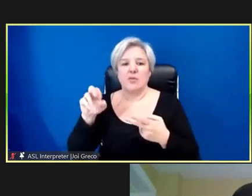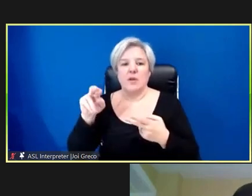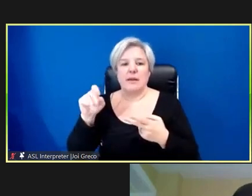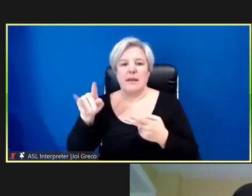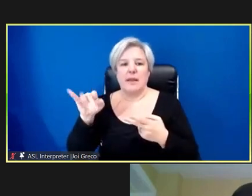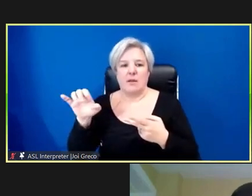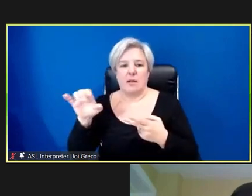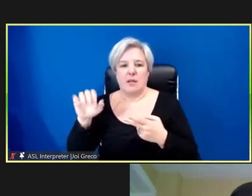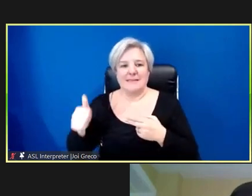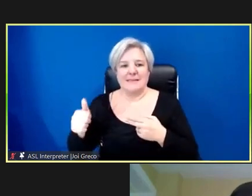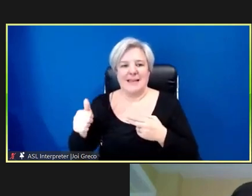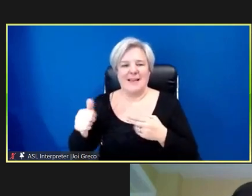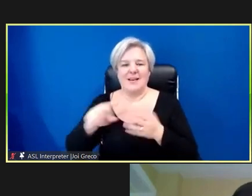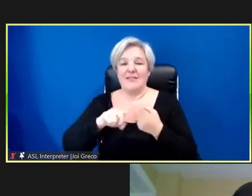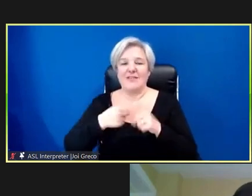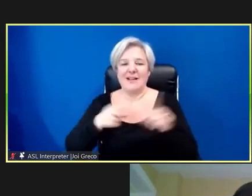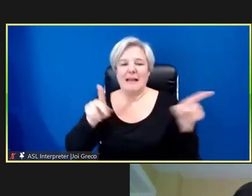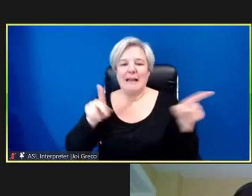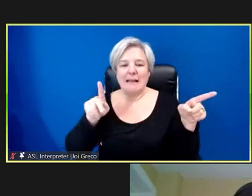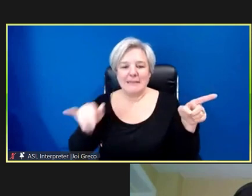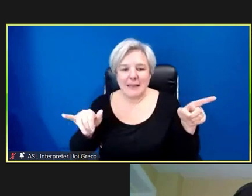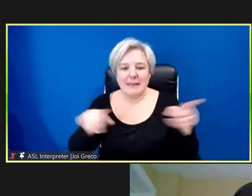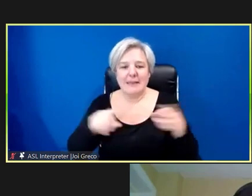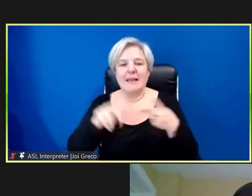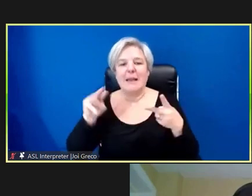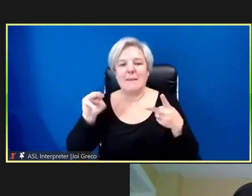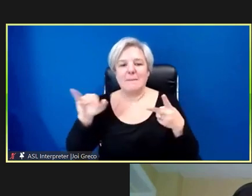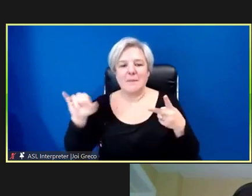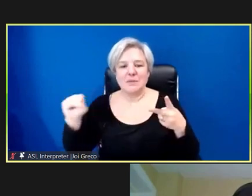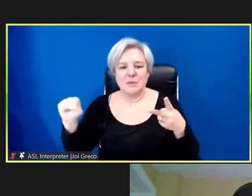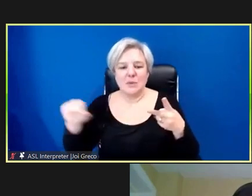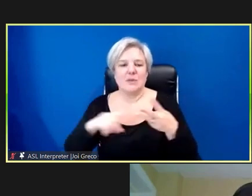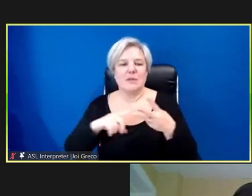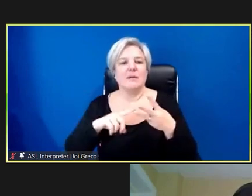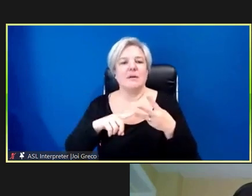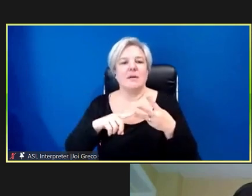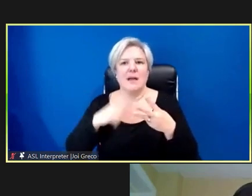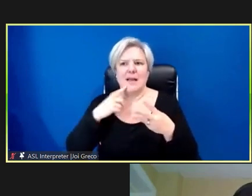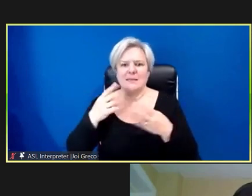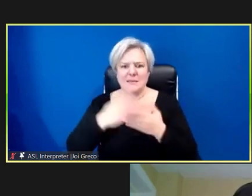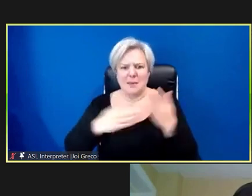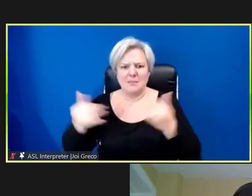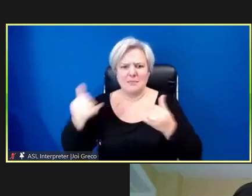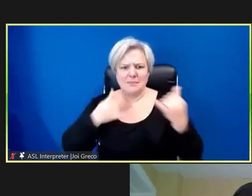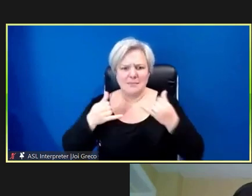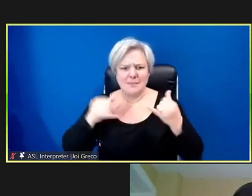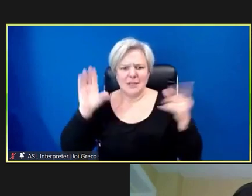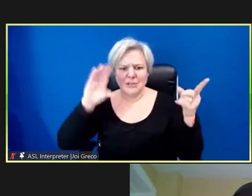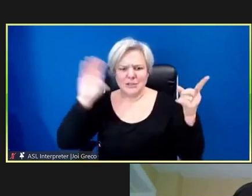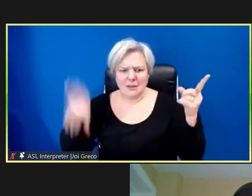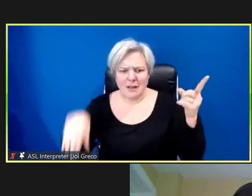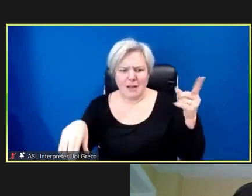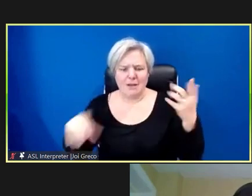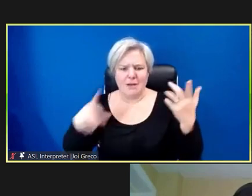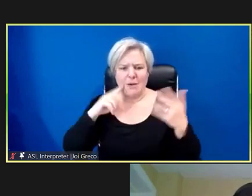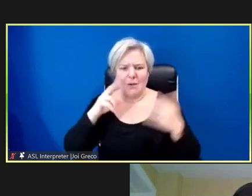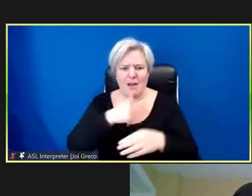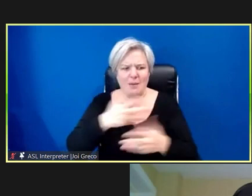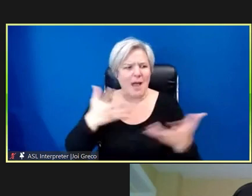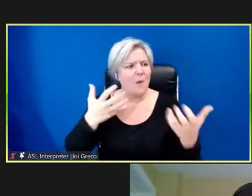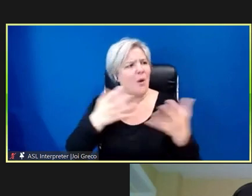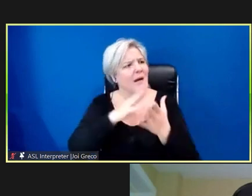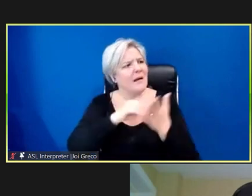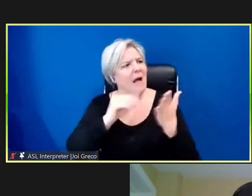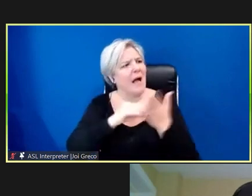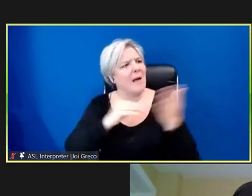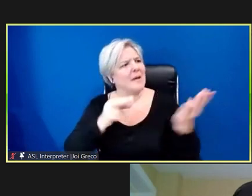down by our friends down in Kentucky and Missouri. And I started getting calls from Chicagoland hospitals wanting copies of the